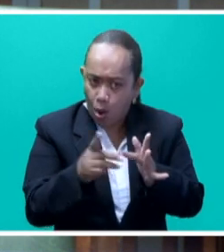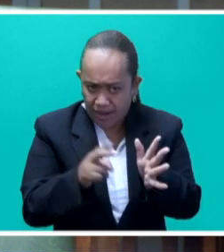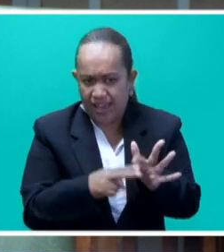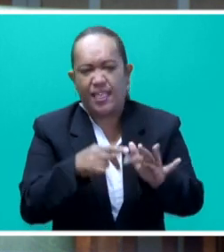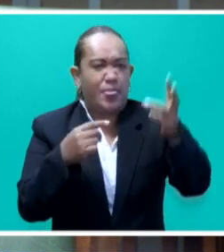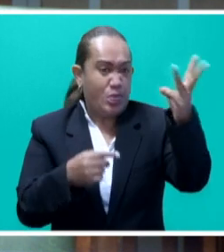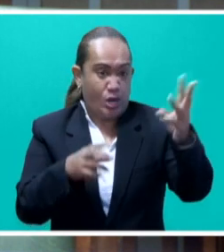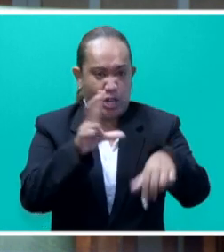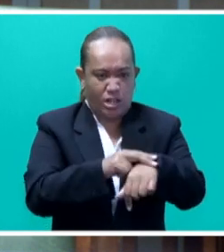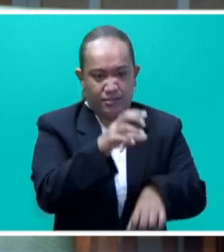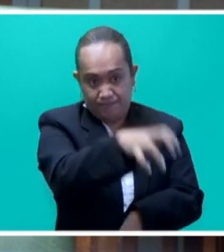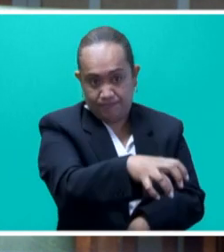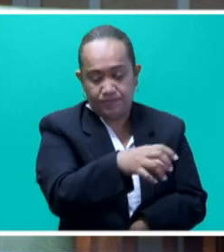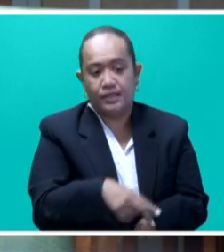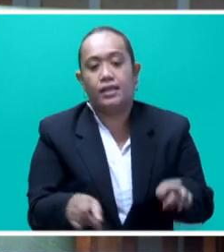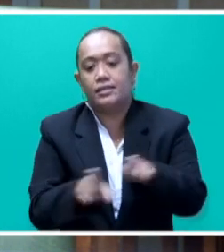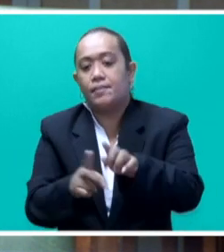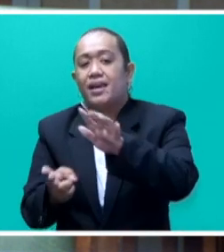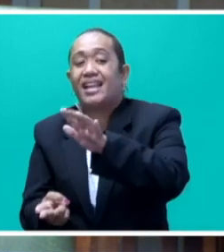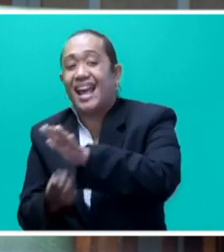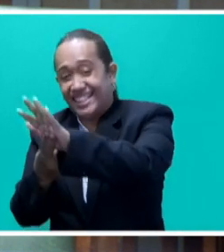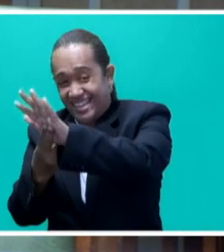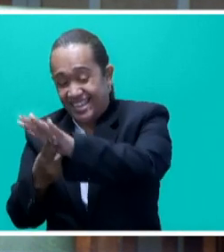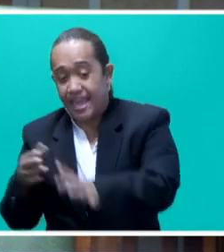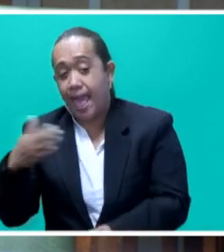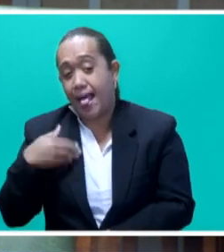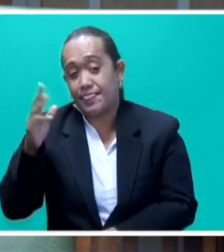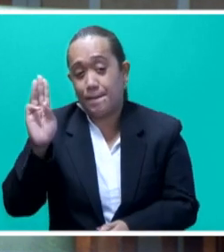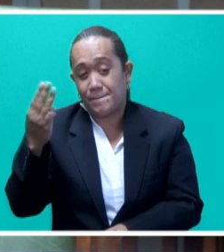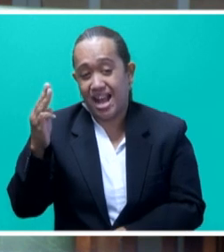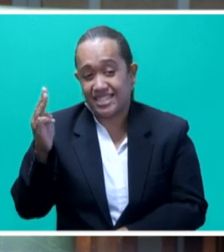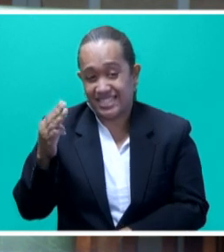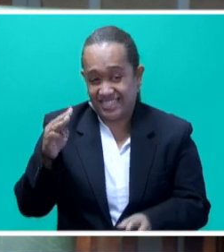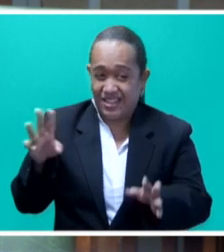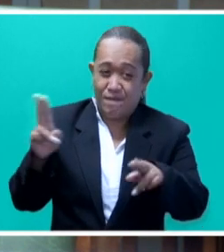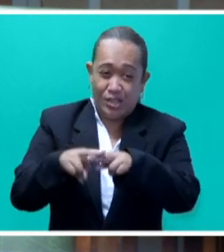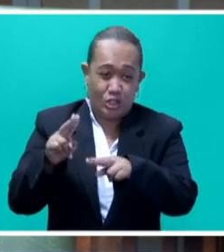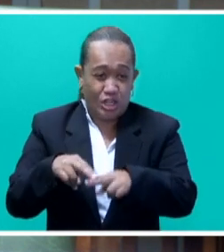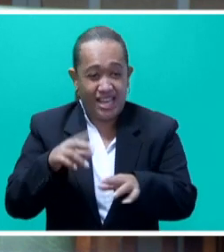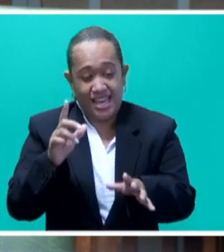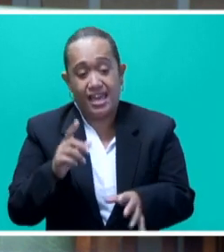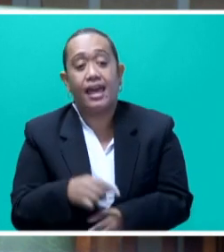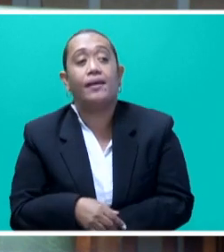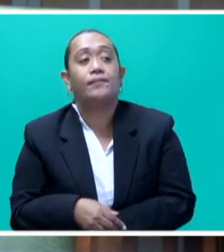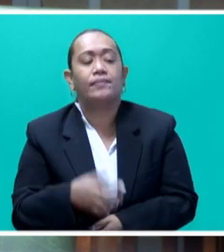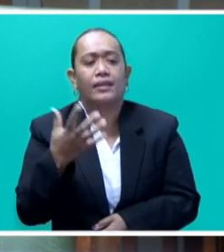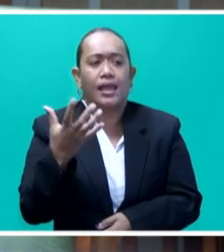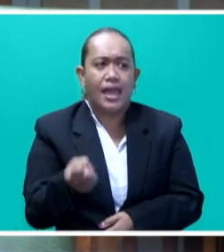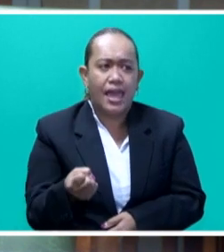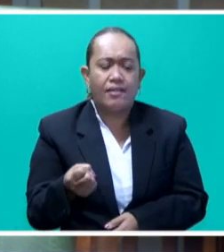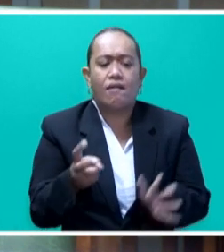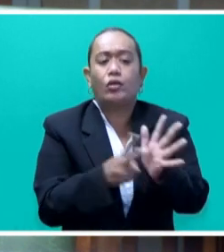In Nandi, Mr. Speaker, sir, is Health Masters PT Limited, Lot 2, Shop 2, Bulawai Subdivision,